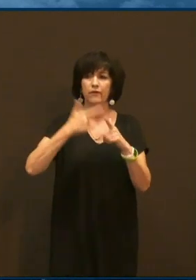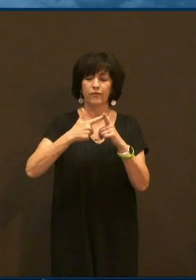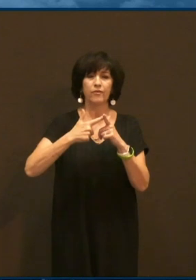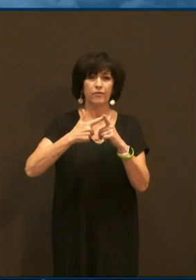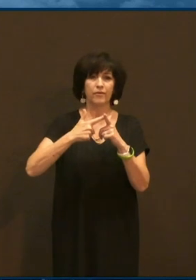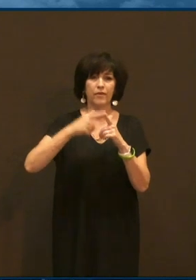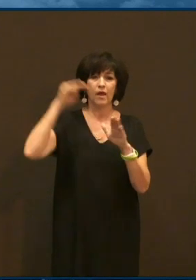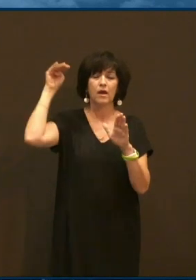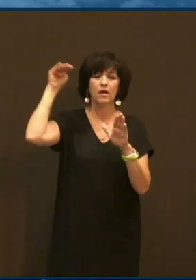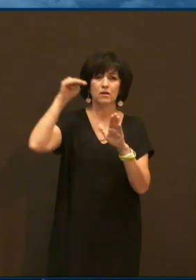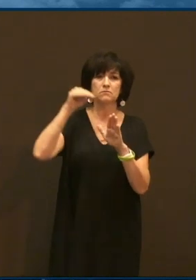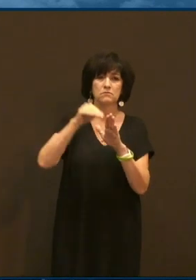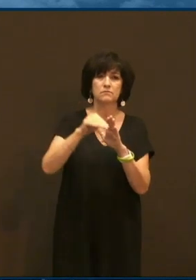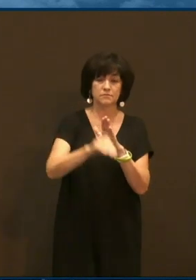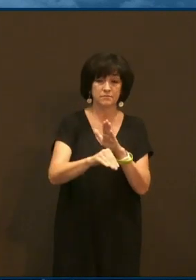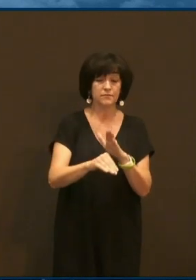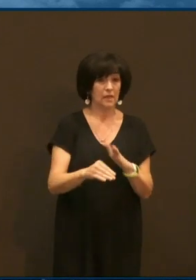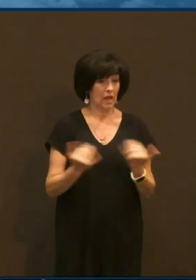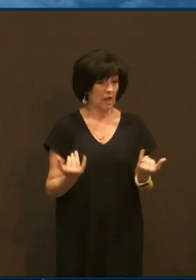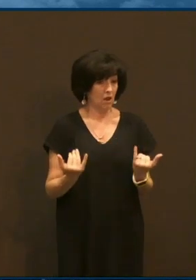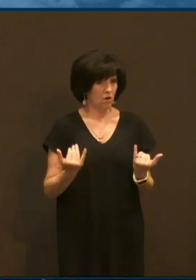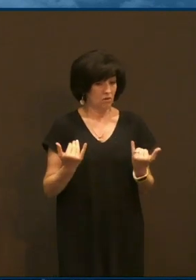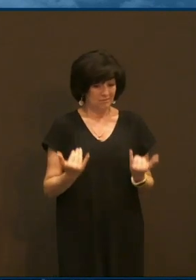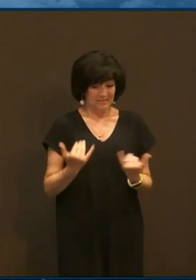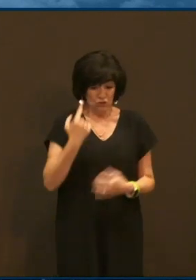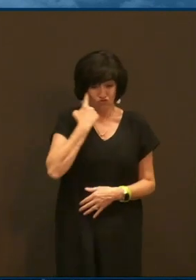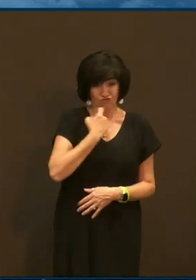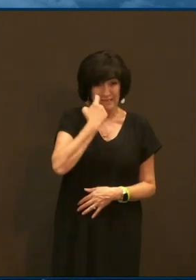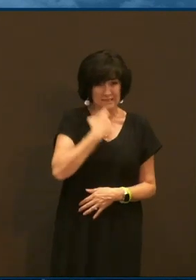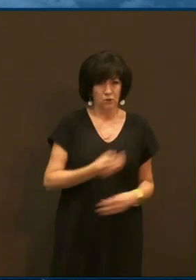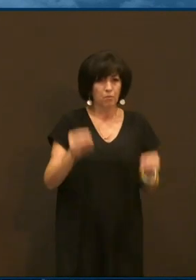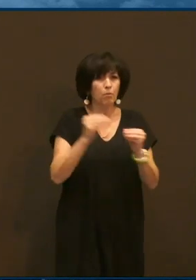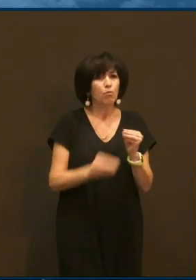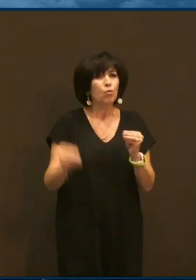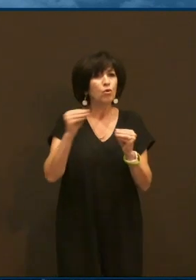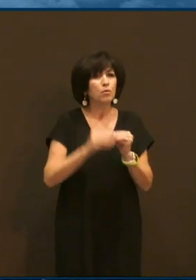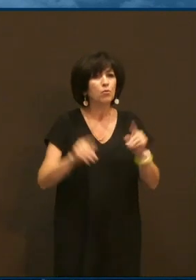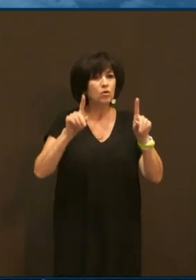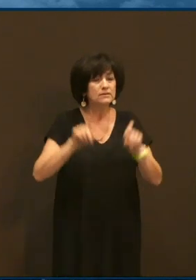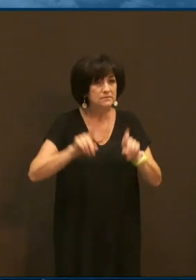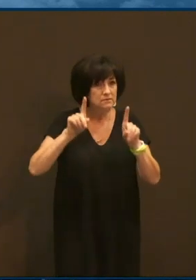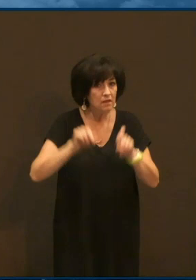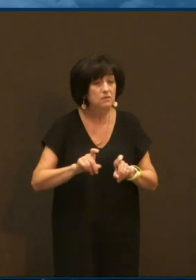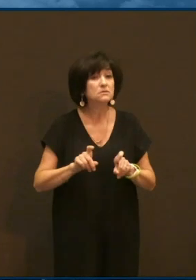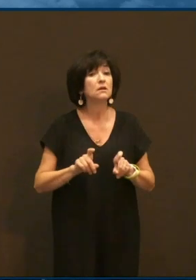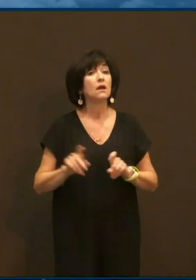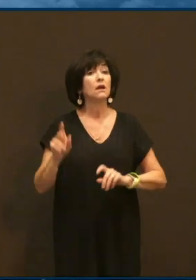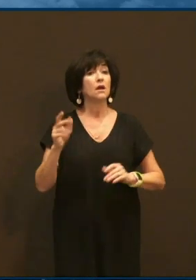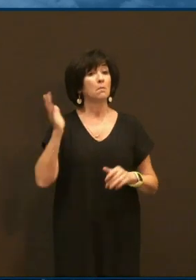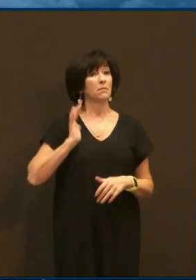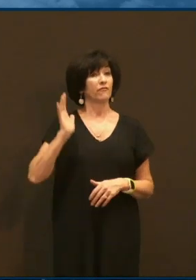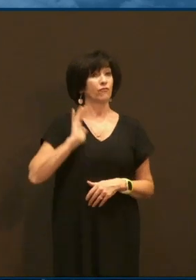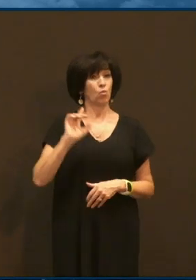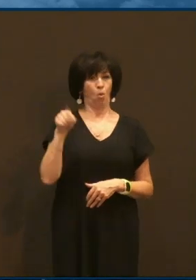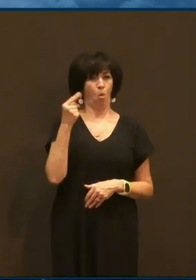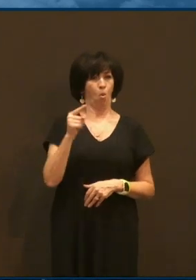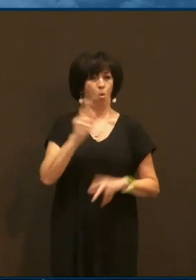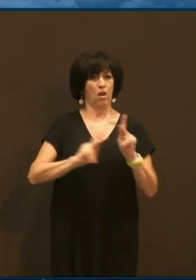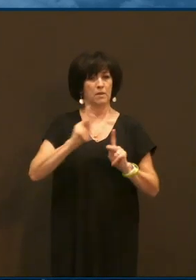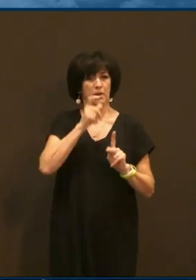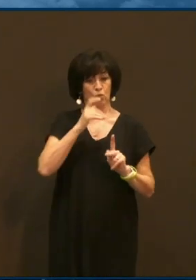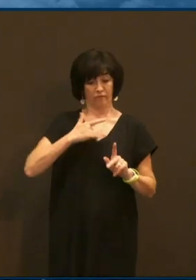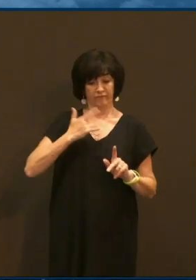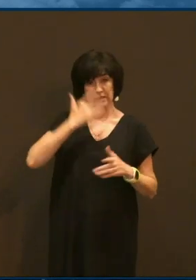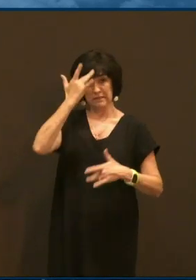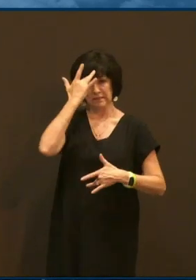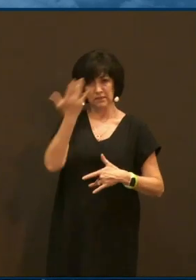a lot more testing today, and we're testing asymptomatic individuals, and so you would expect